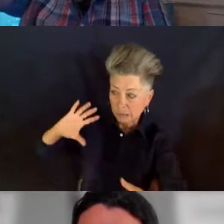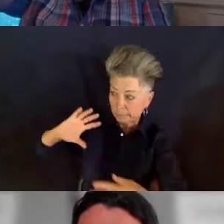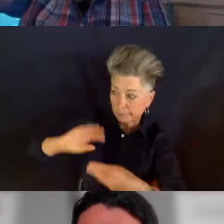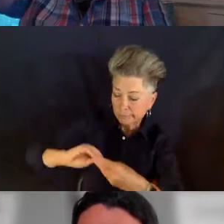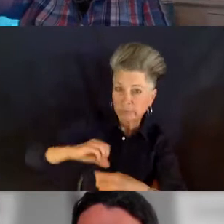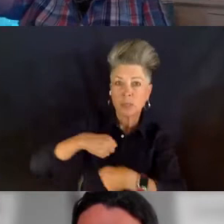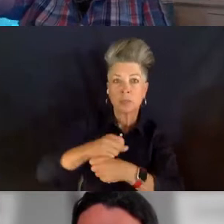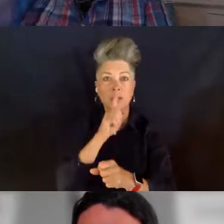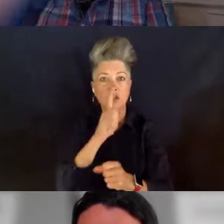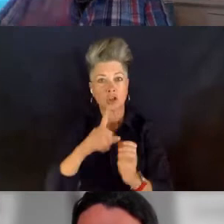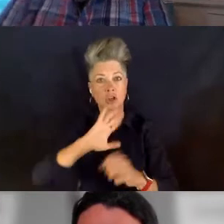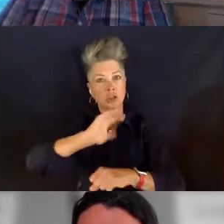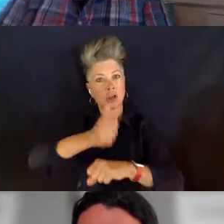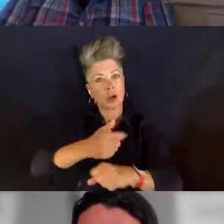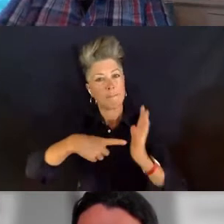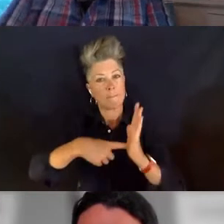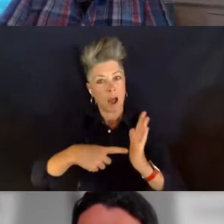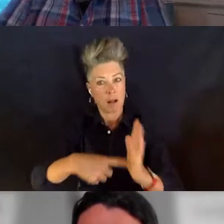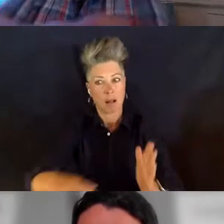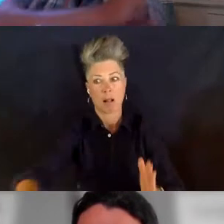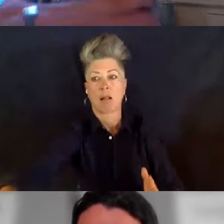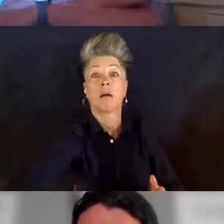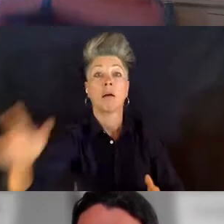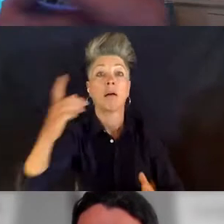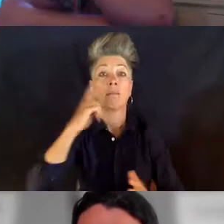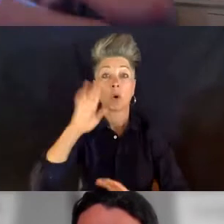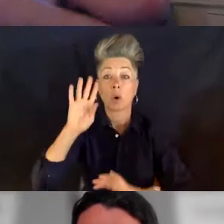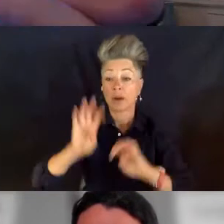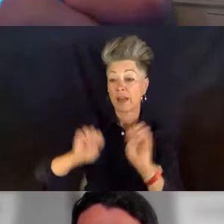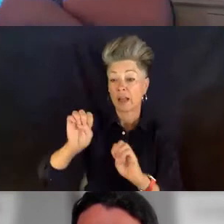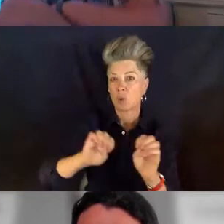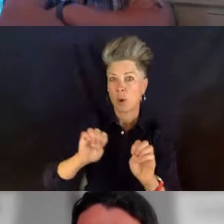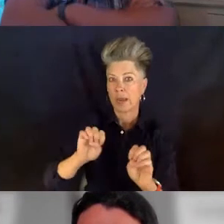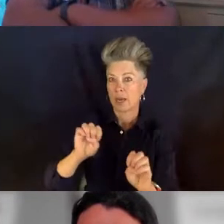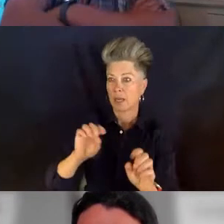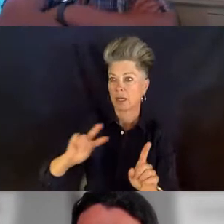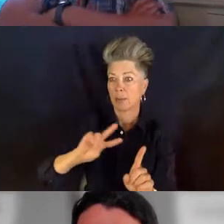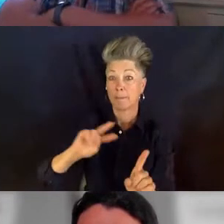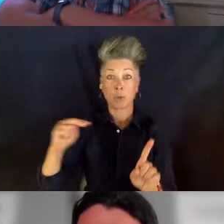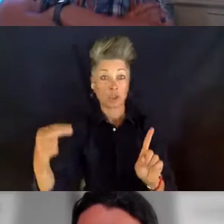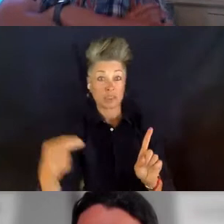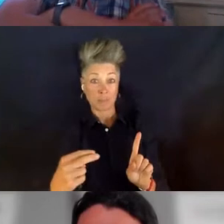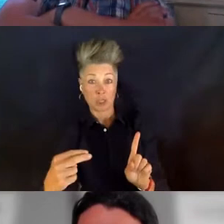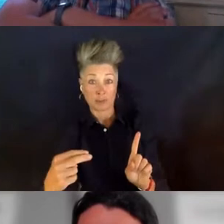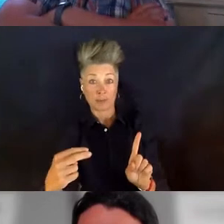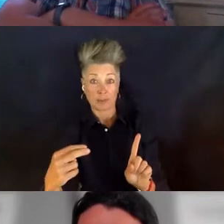establish models for evaluating perceptions of not only of